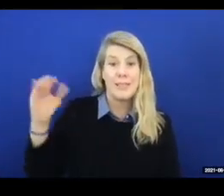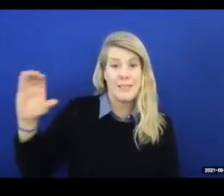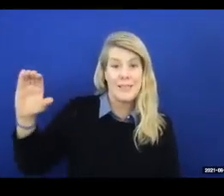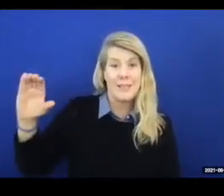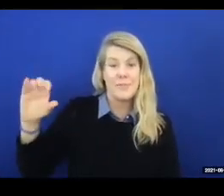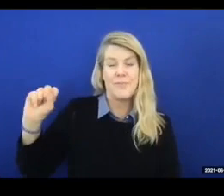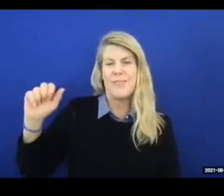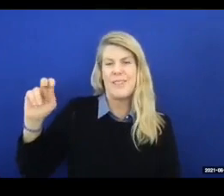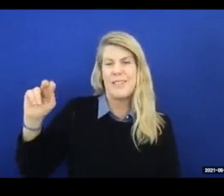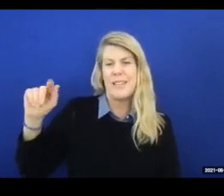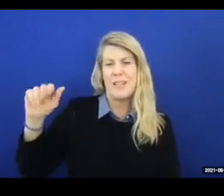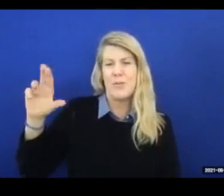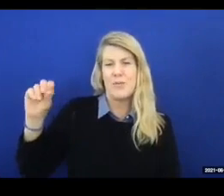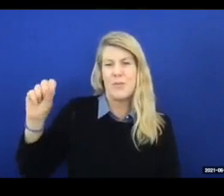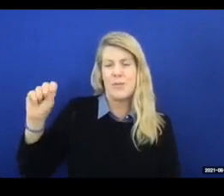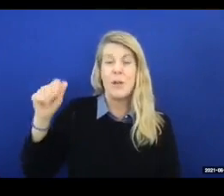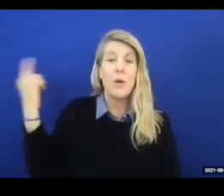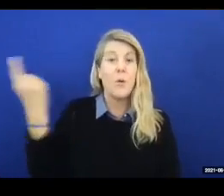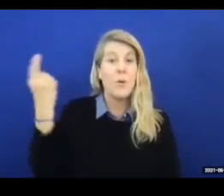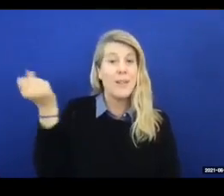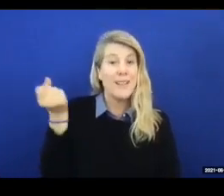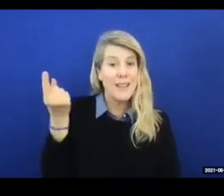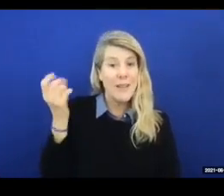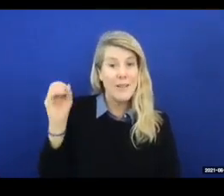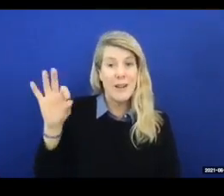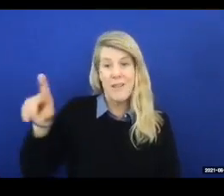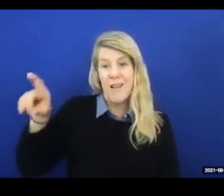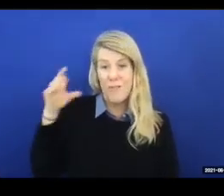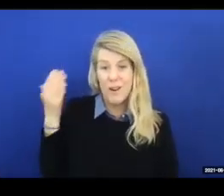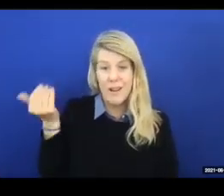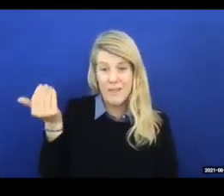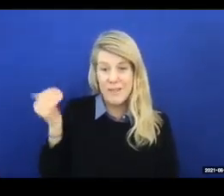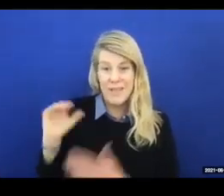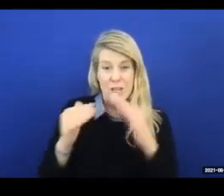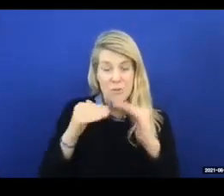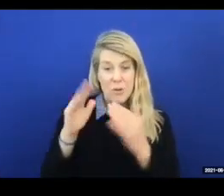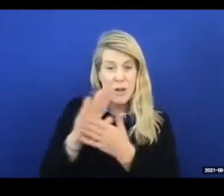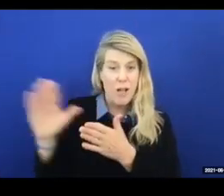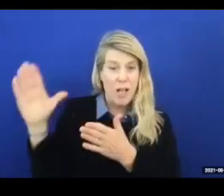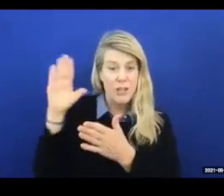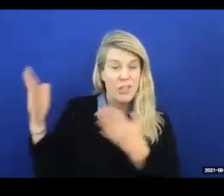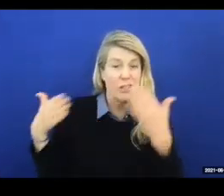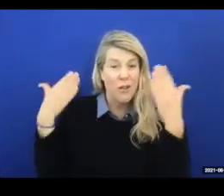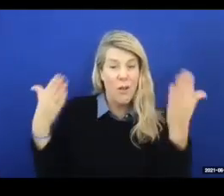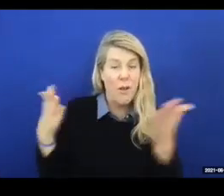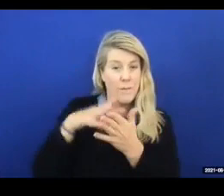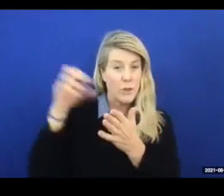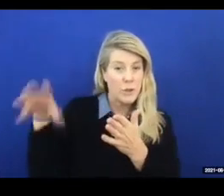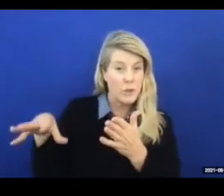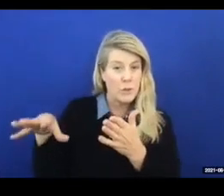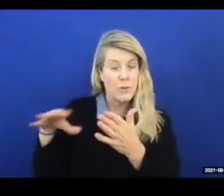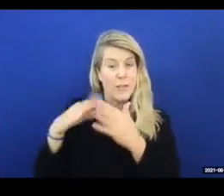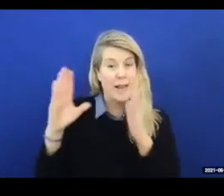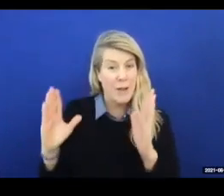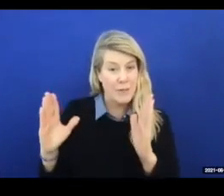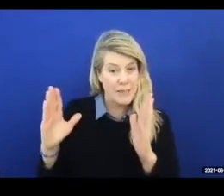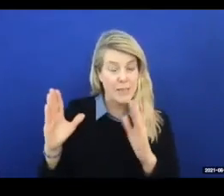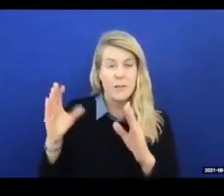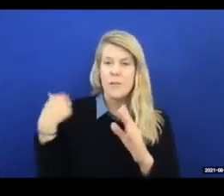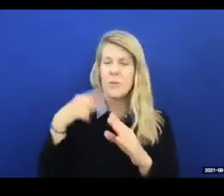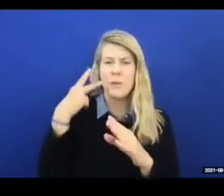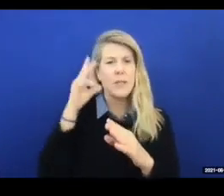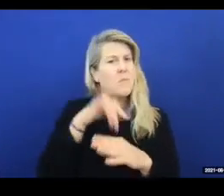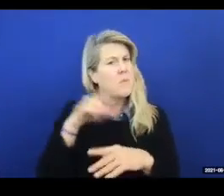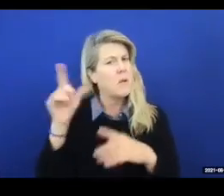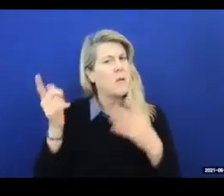Statewide, only 11 of 115 California community colleges offer student housing. So we see this